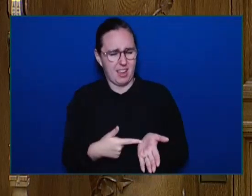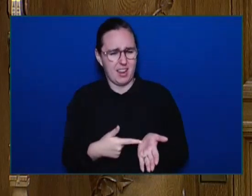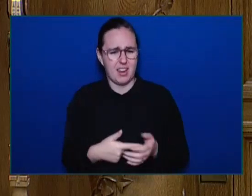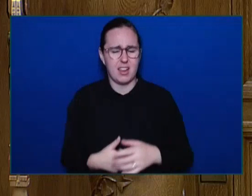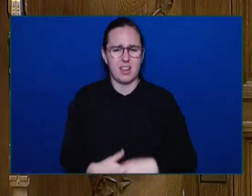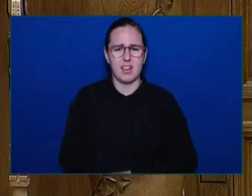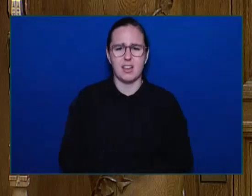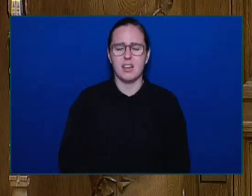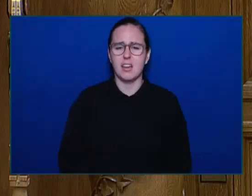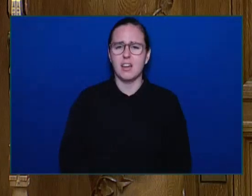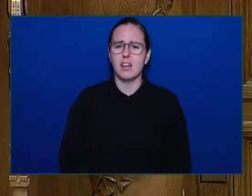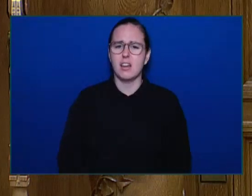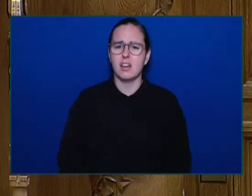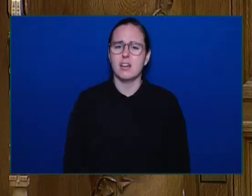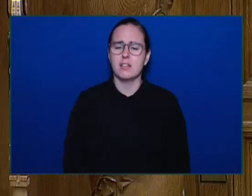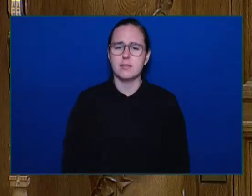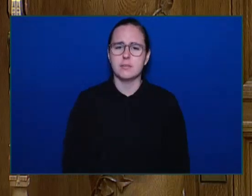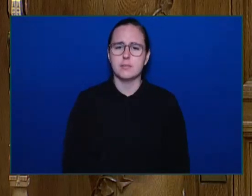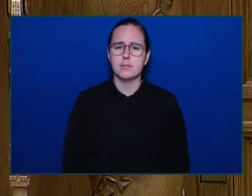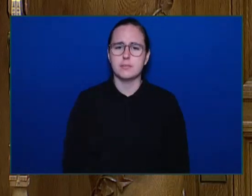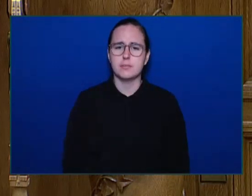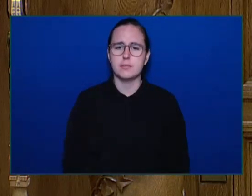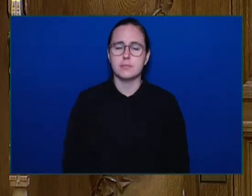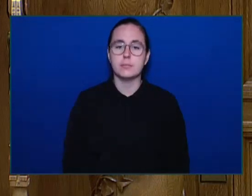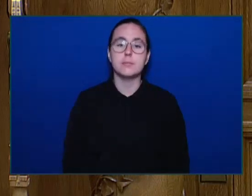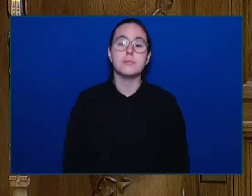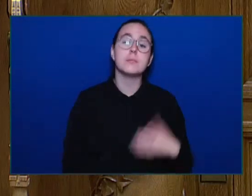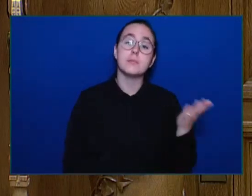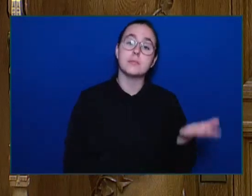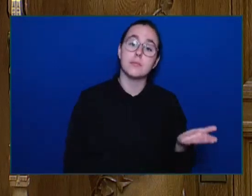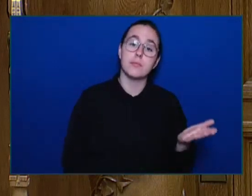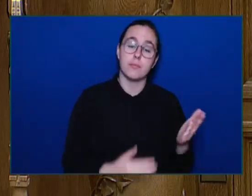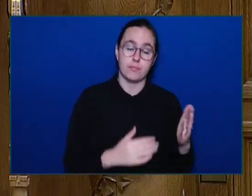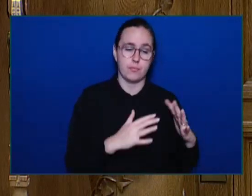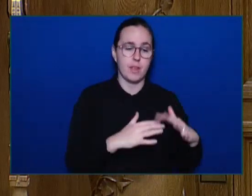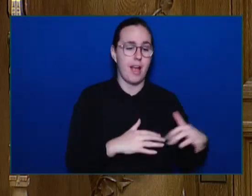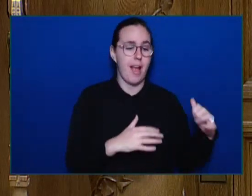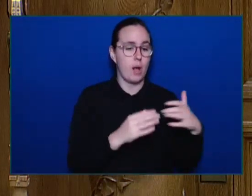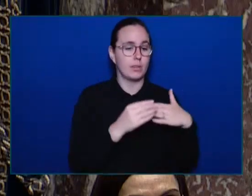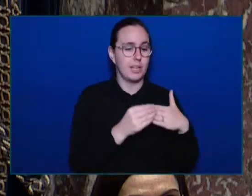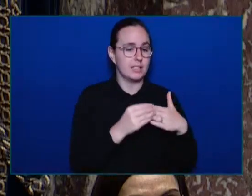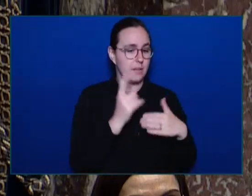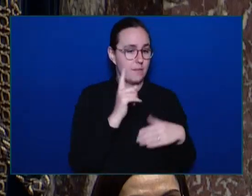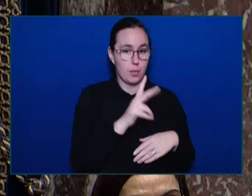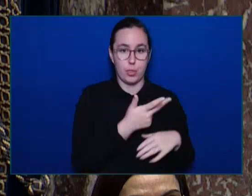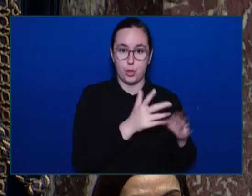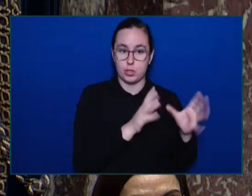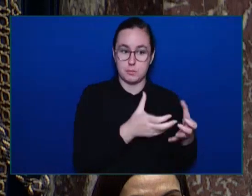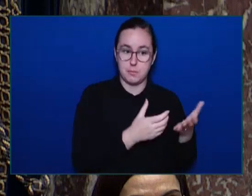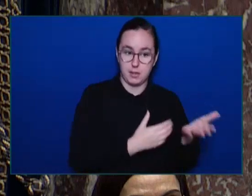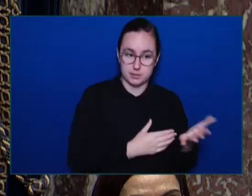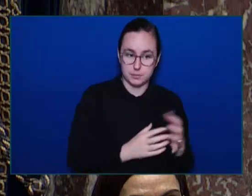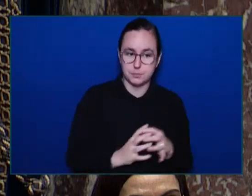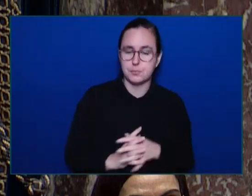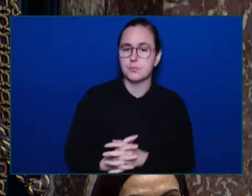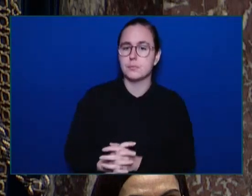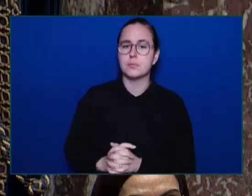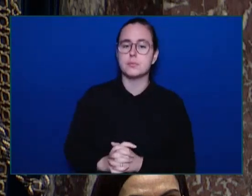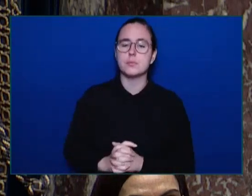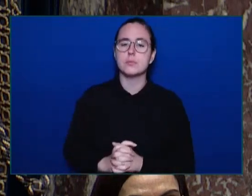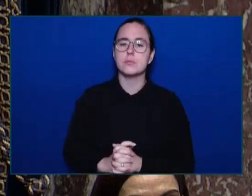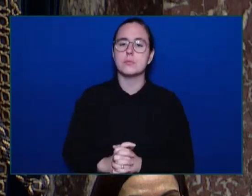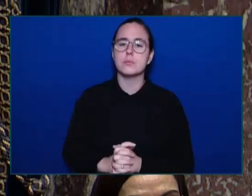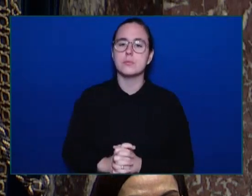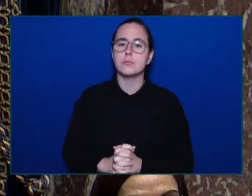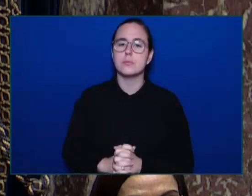House Leader, third party. Thank you, Mr. Speaker. In the same week that the Premier stood in front of a $1 million townhome and declared